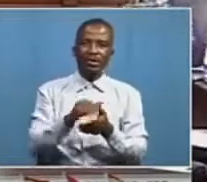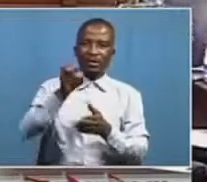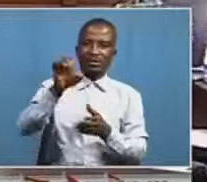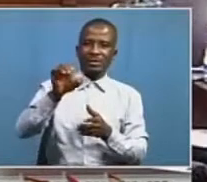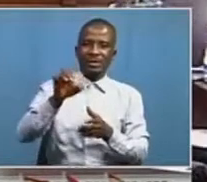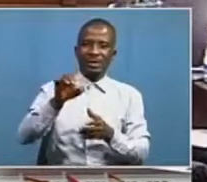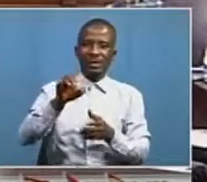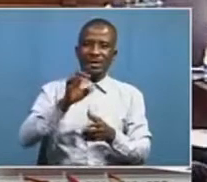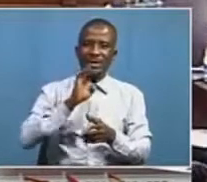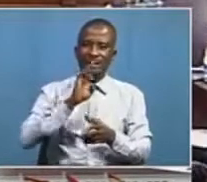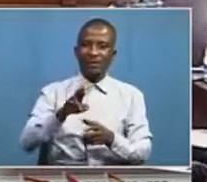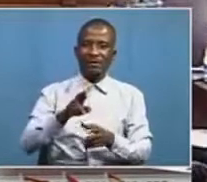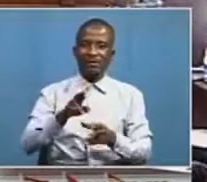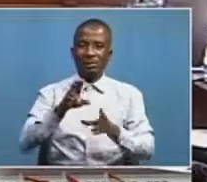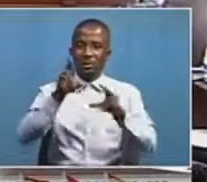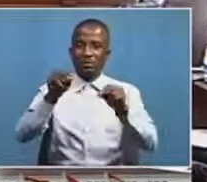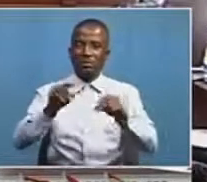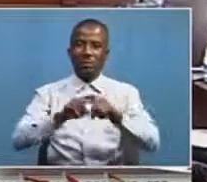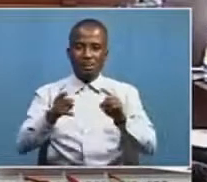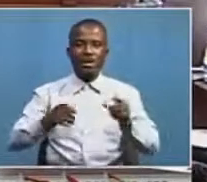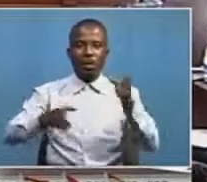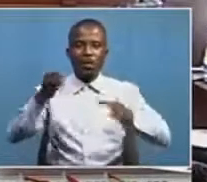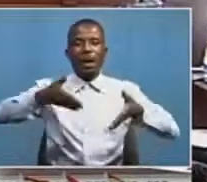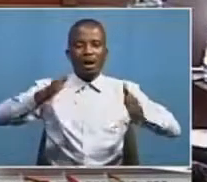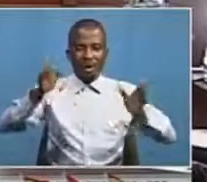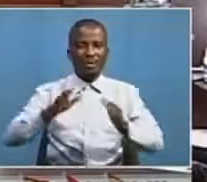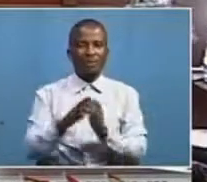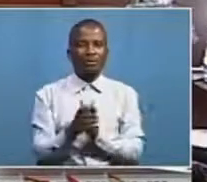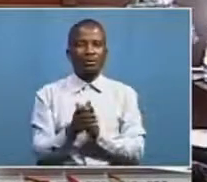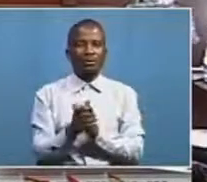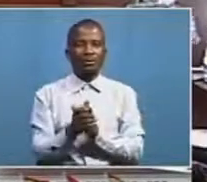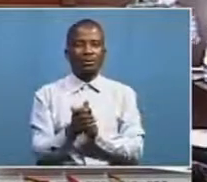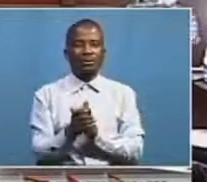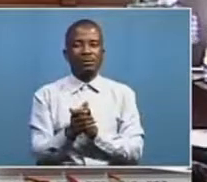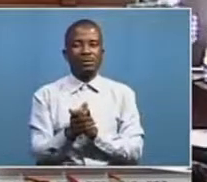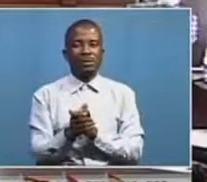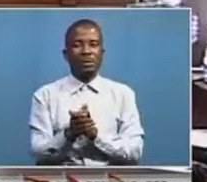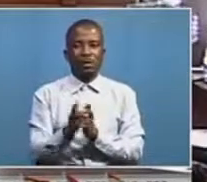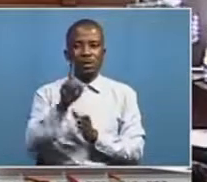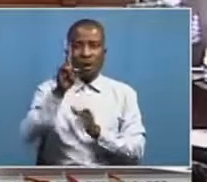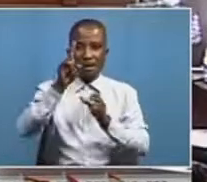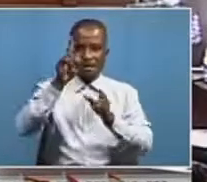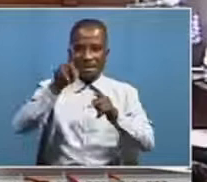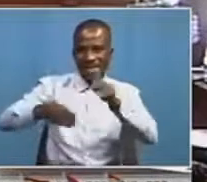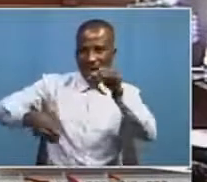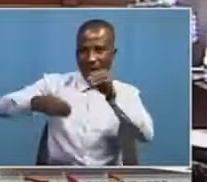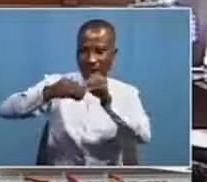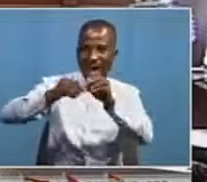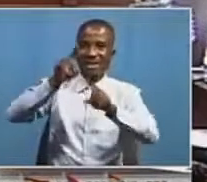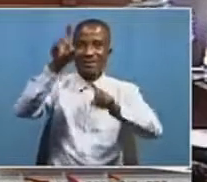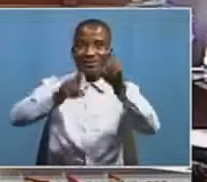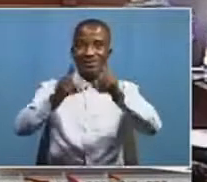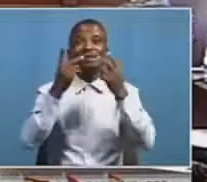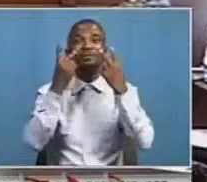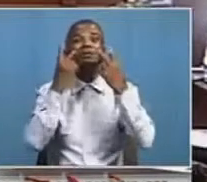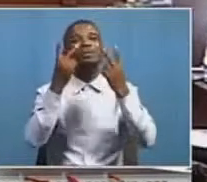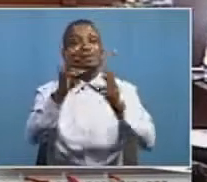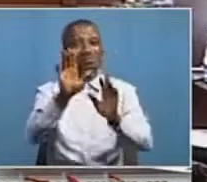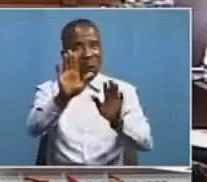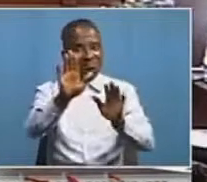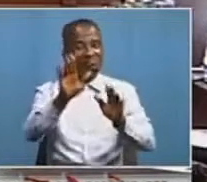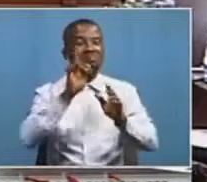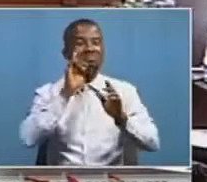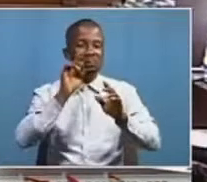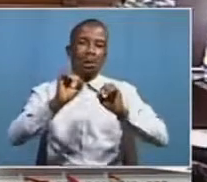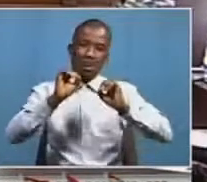an order for a witness statement to be taken from his witness to enable him to testify for the petitioner. The petitioner